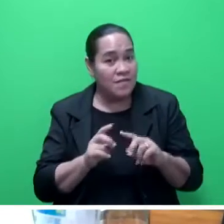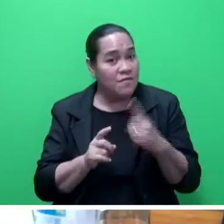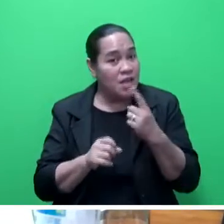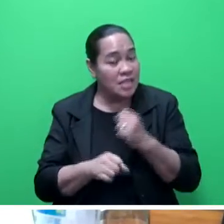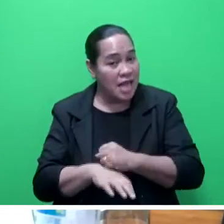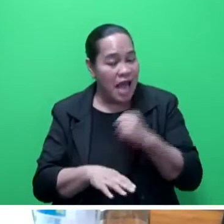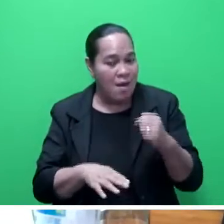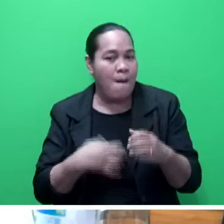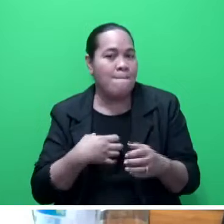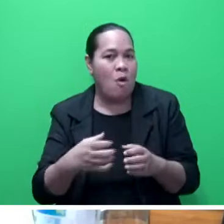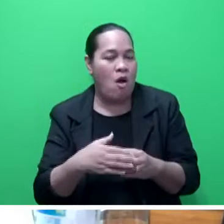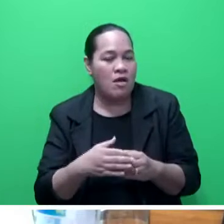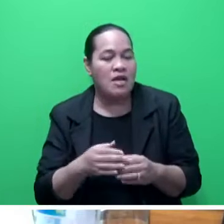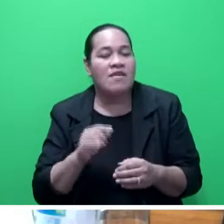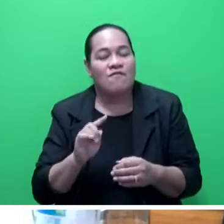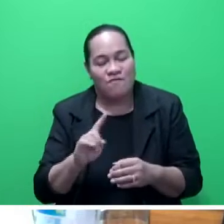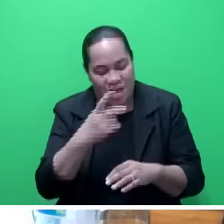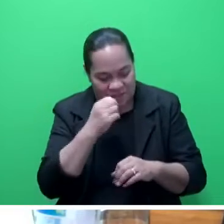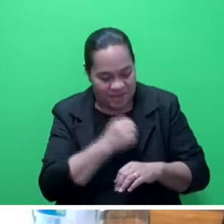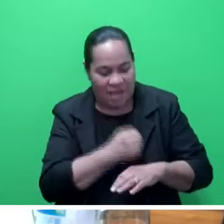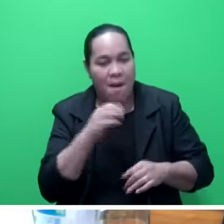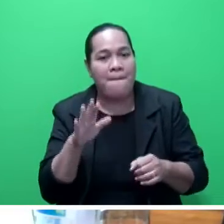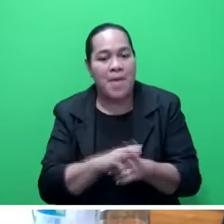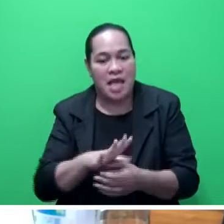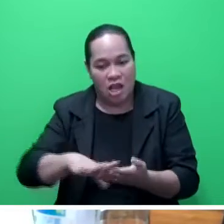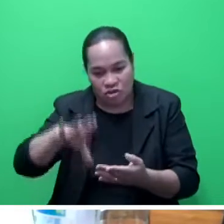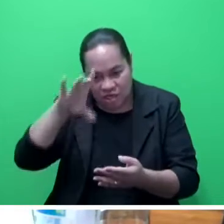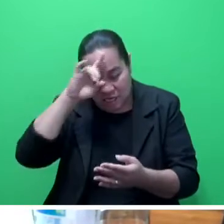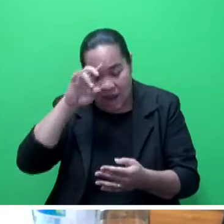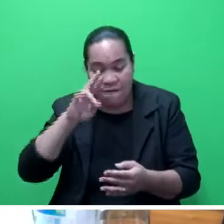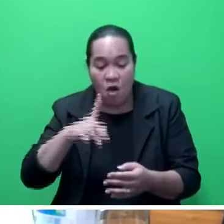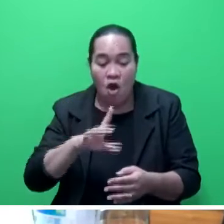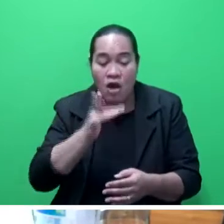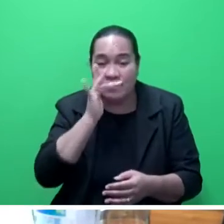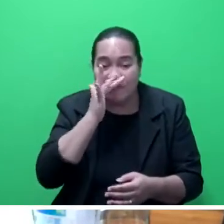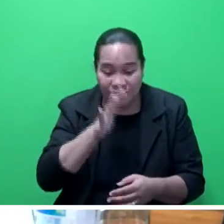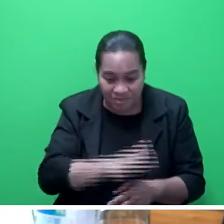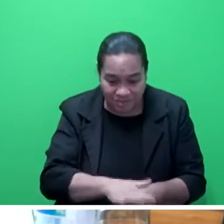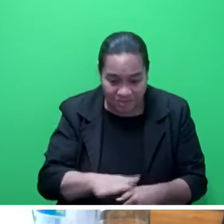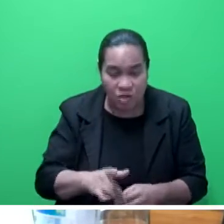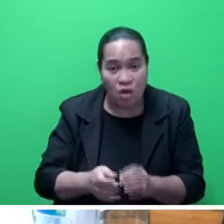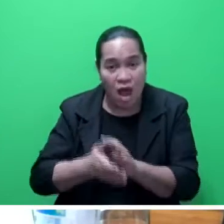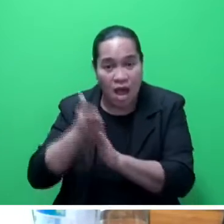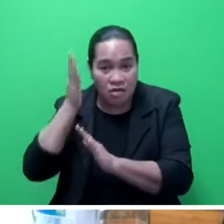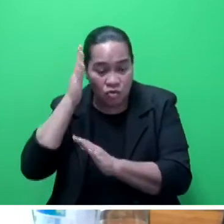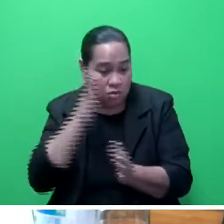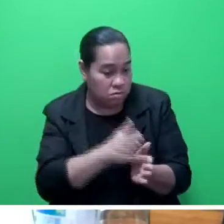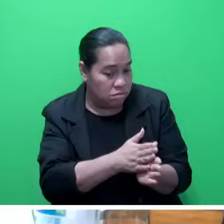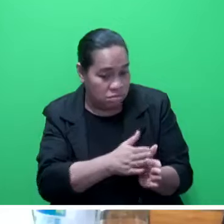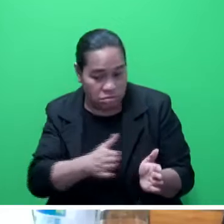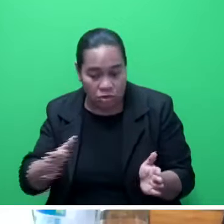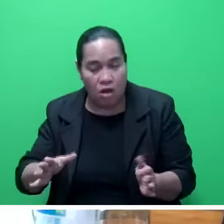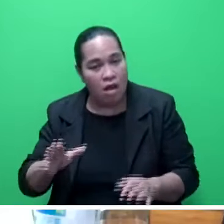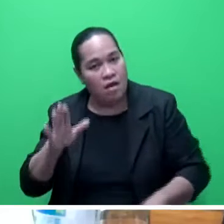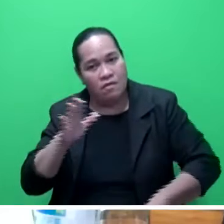it, is the first government that made education for ECE right up to secondary school absolutely